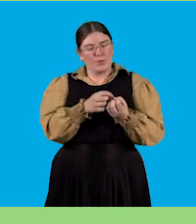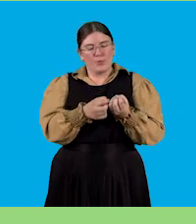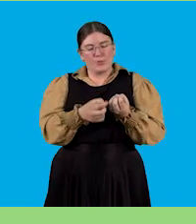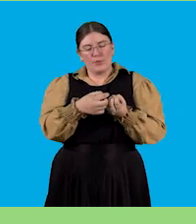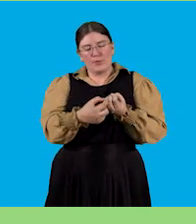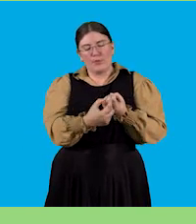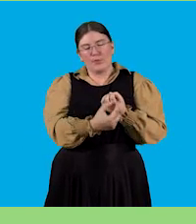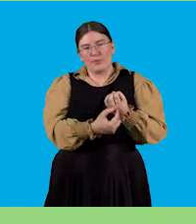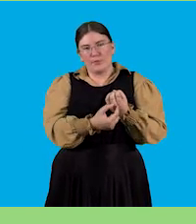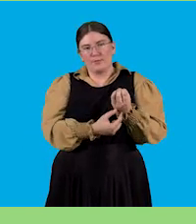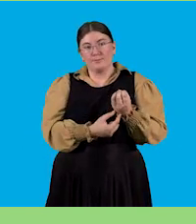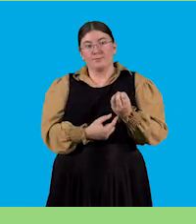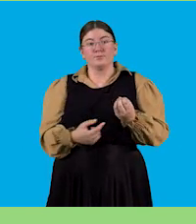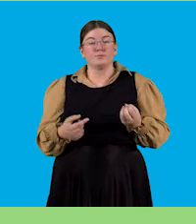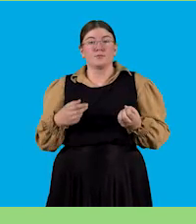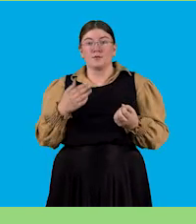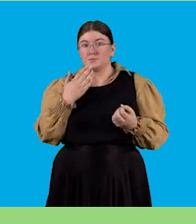form is alveolus,